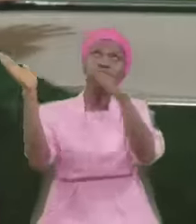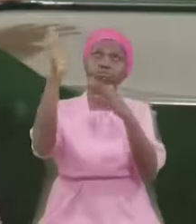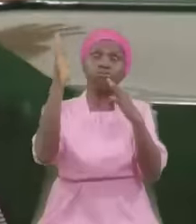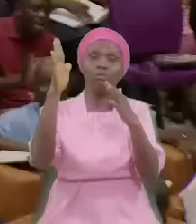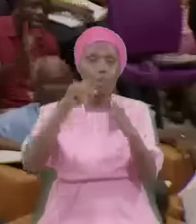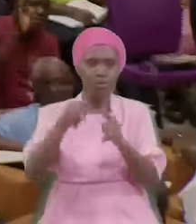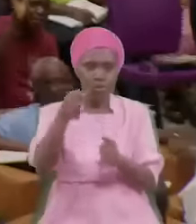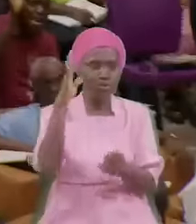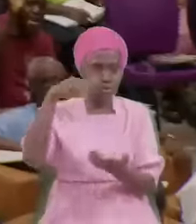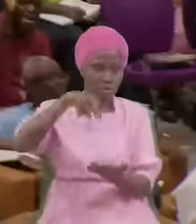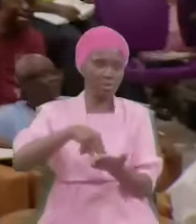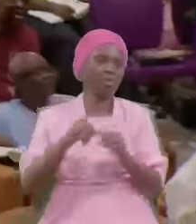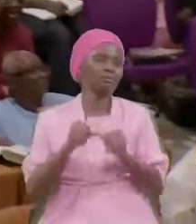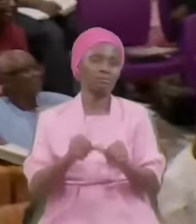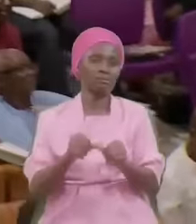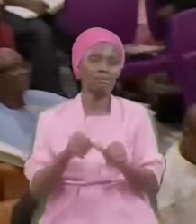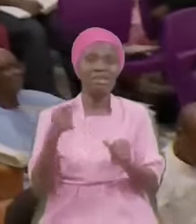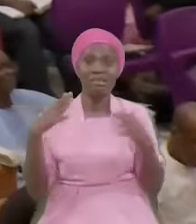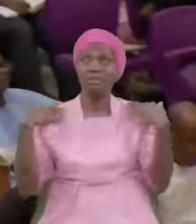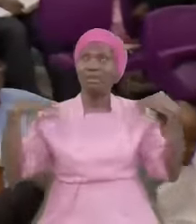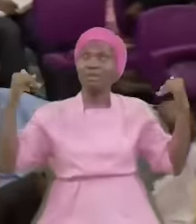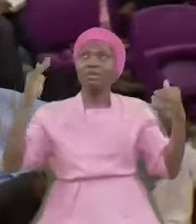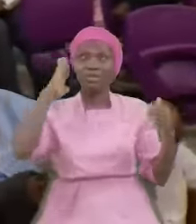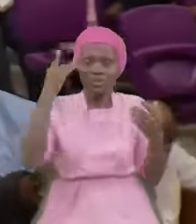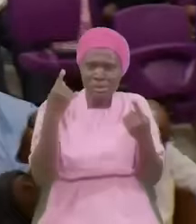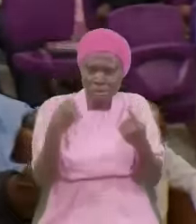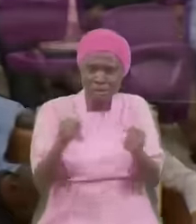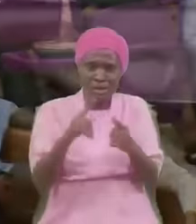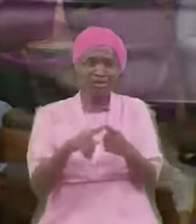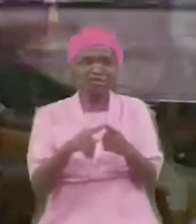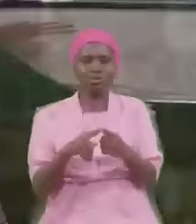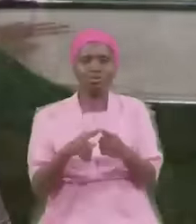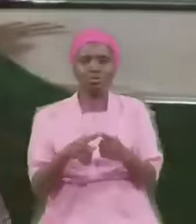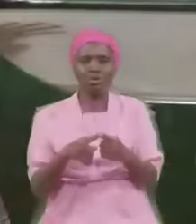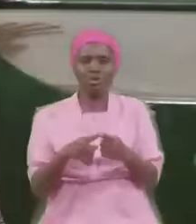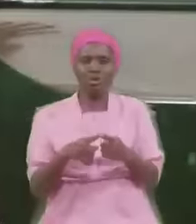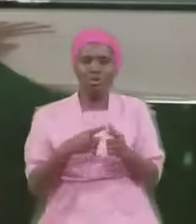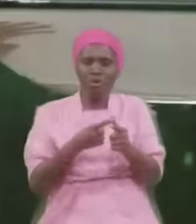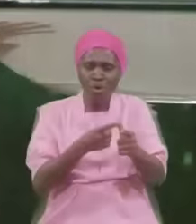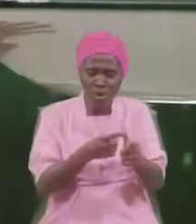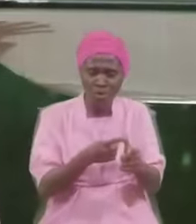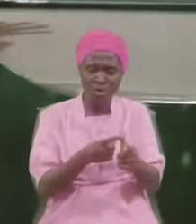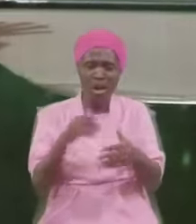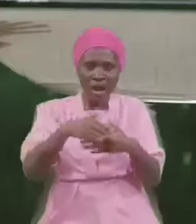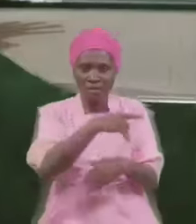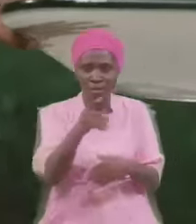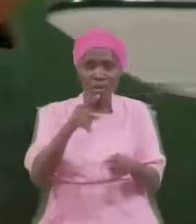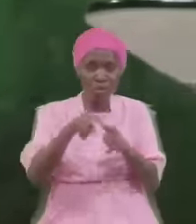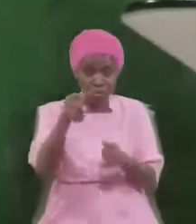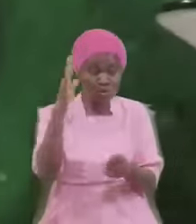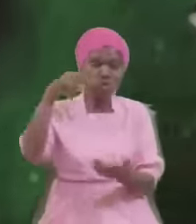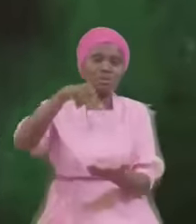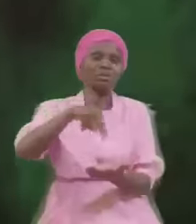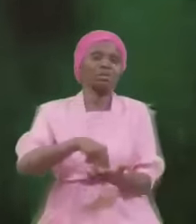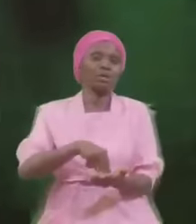stand. The ages will try to rush after you, but you will stand. And all the